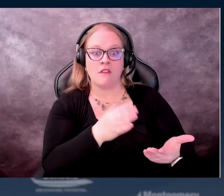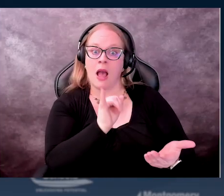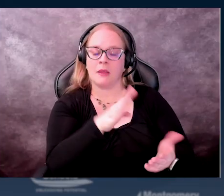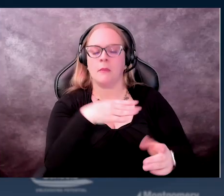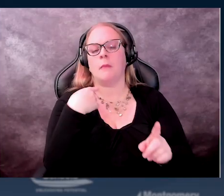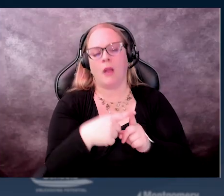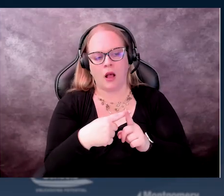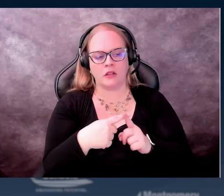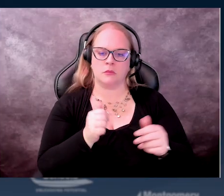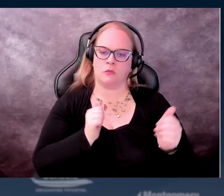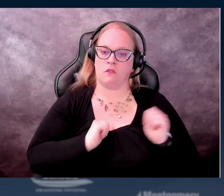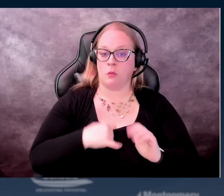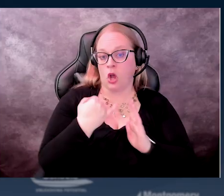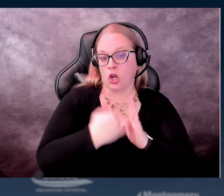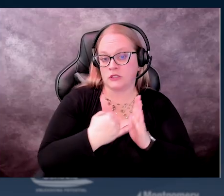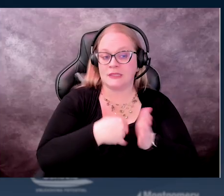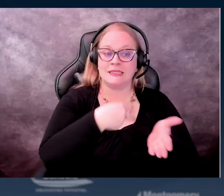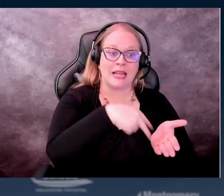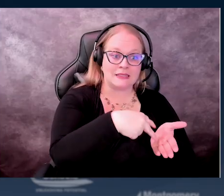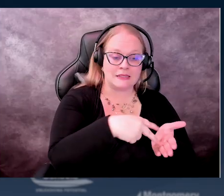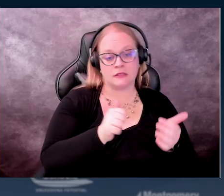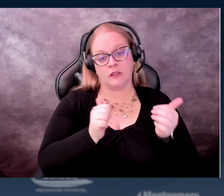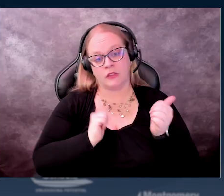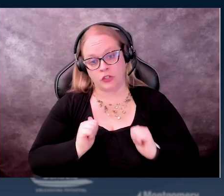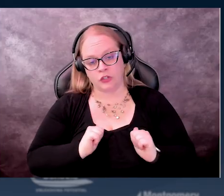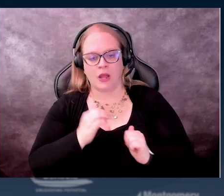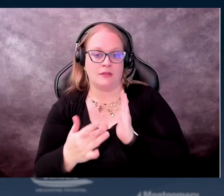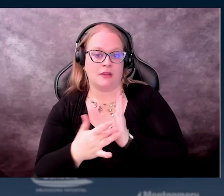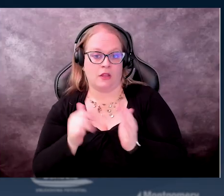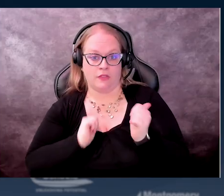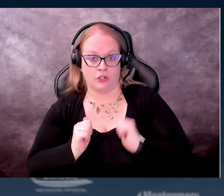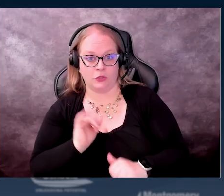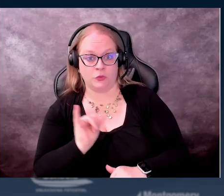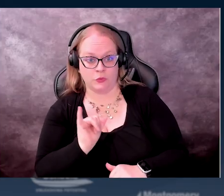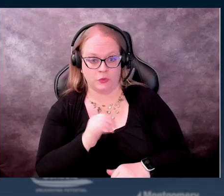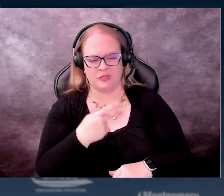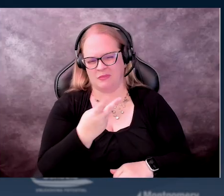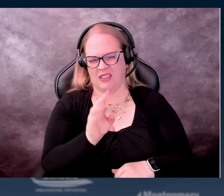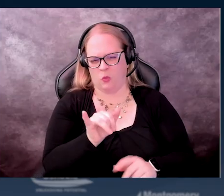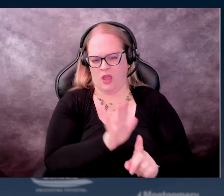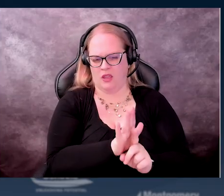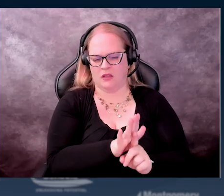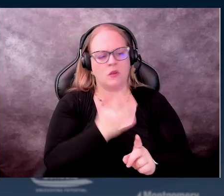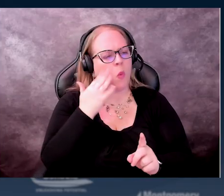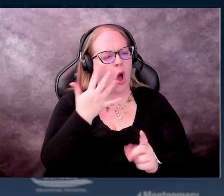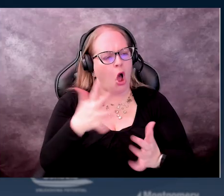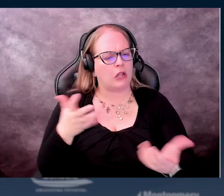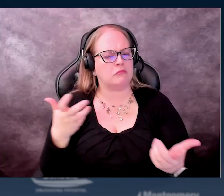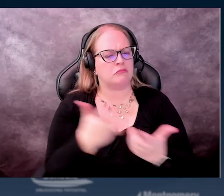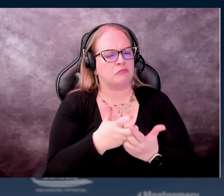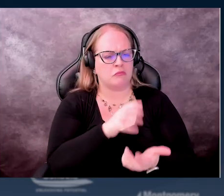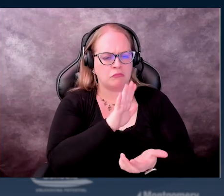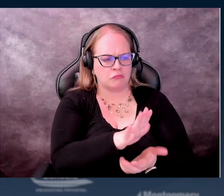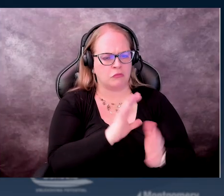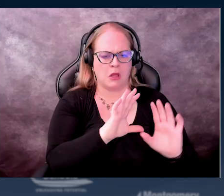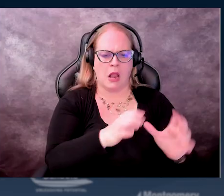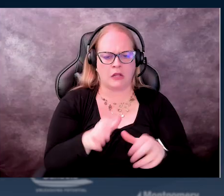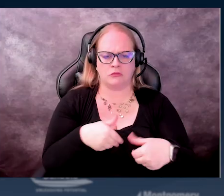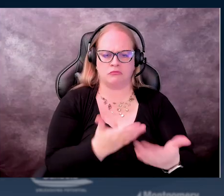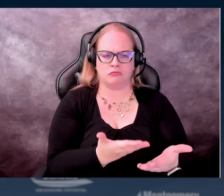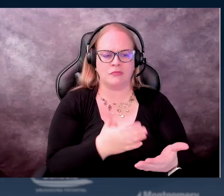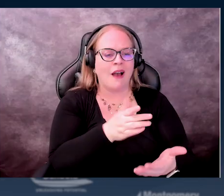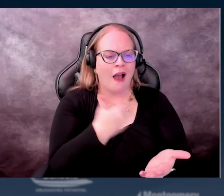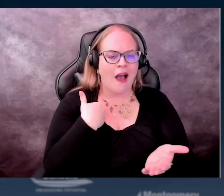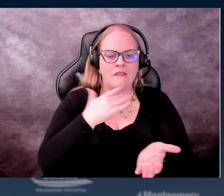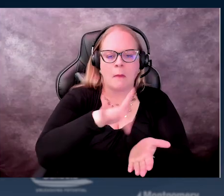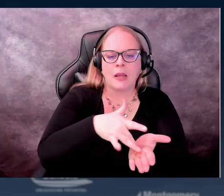technical theater pathway. It complements what they already have with the middle years program, the IBCP programs, and